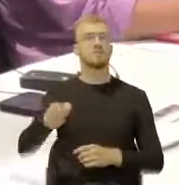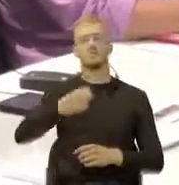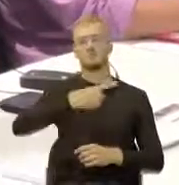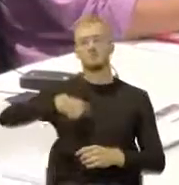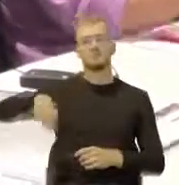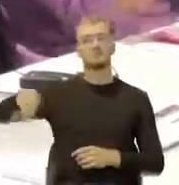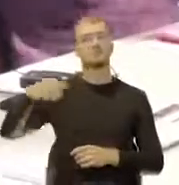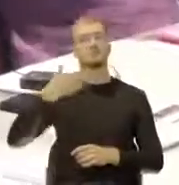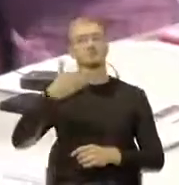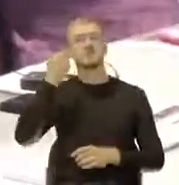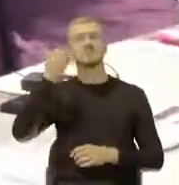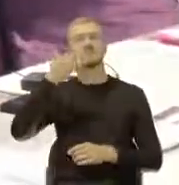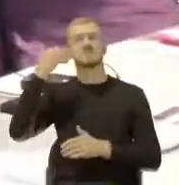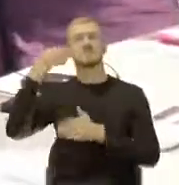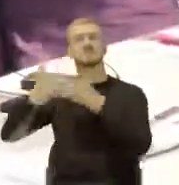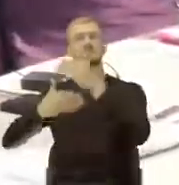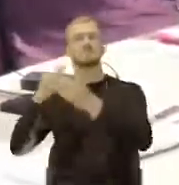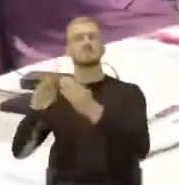much.